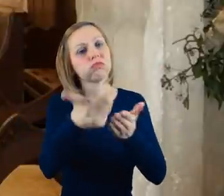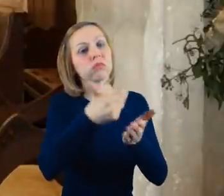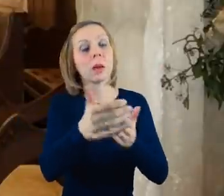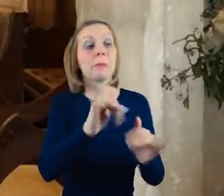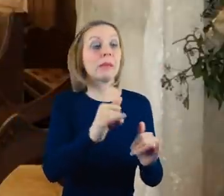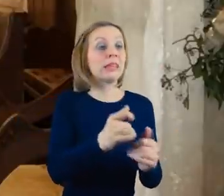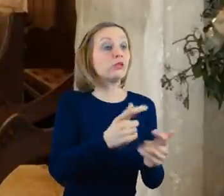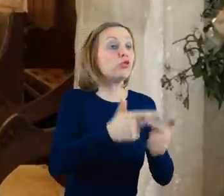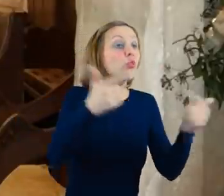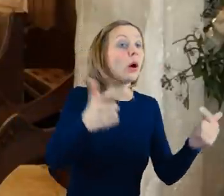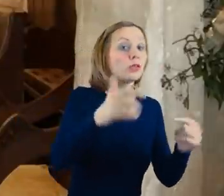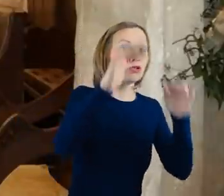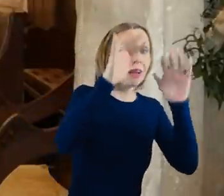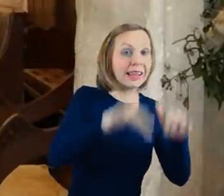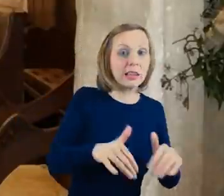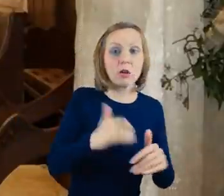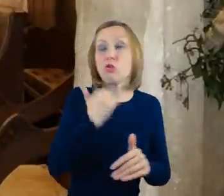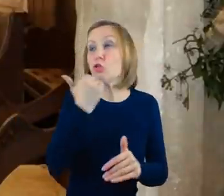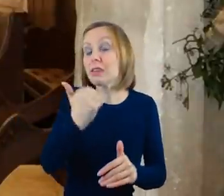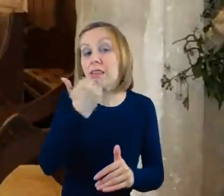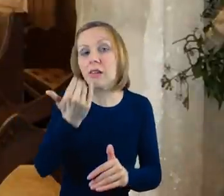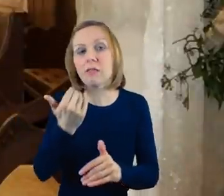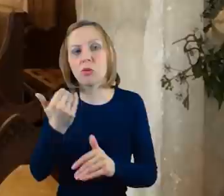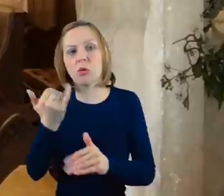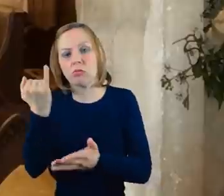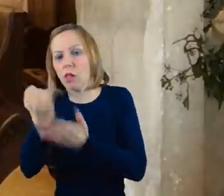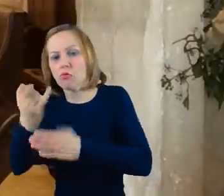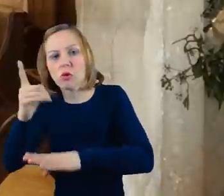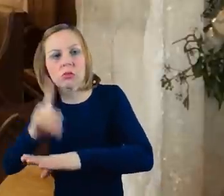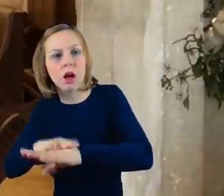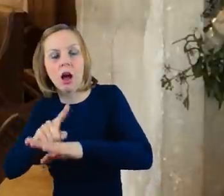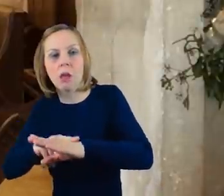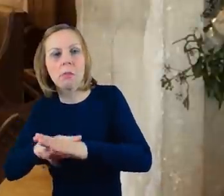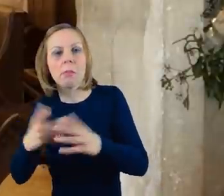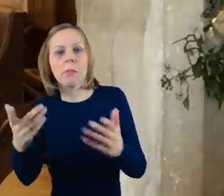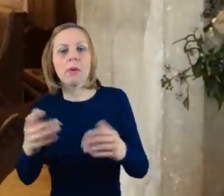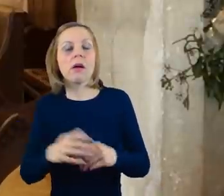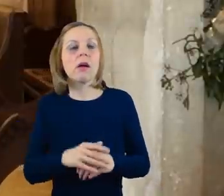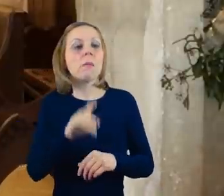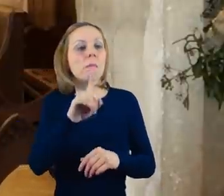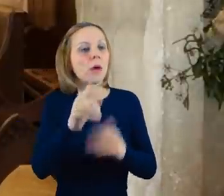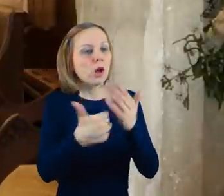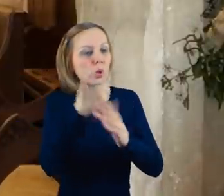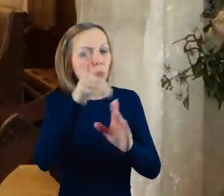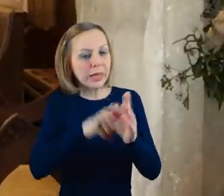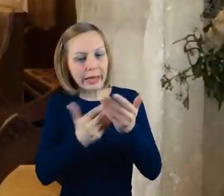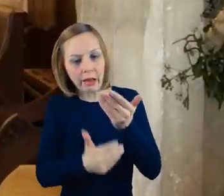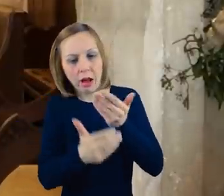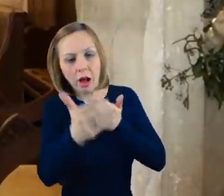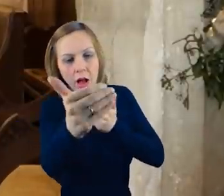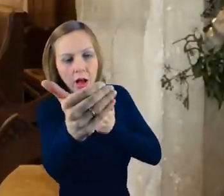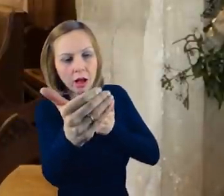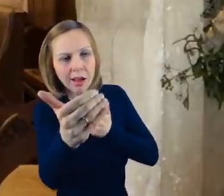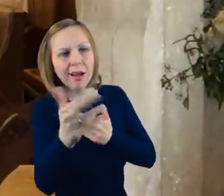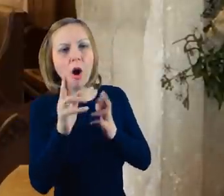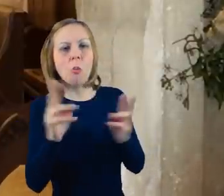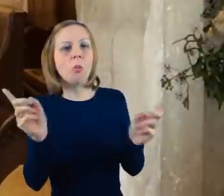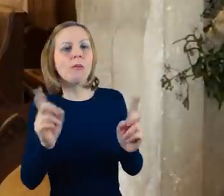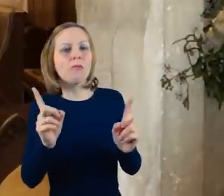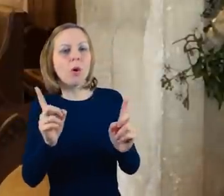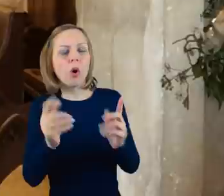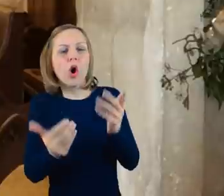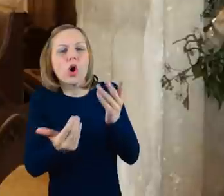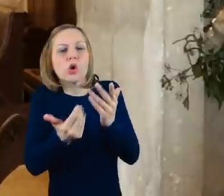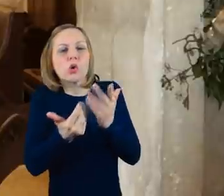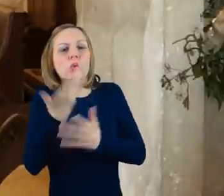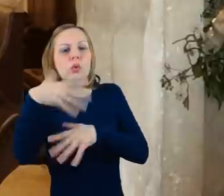rain, or rain at the wrong time. But with each new year, there is the new hope of a new beginning